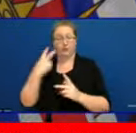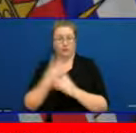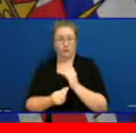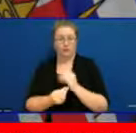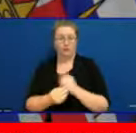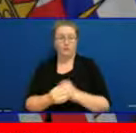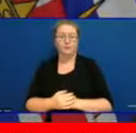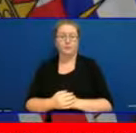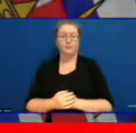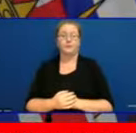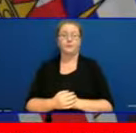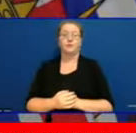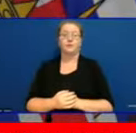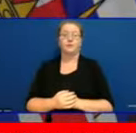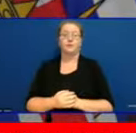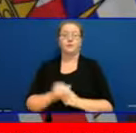staff.